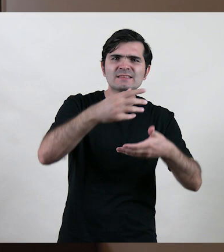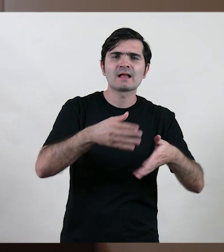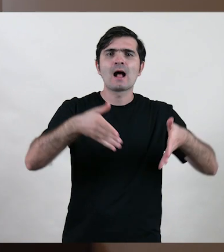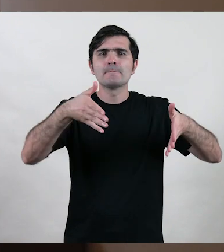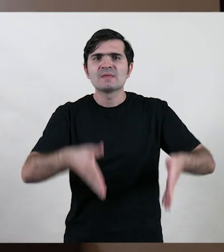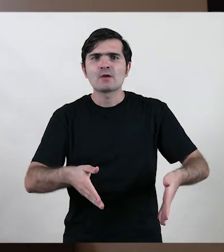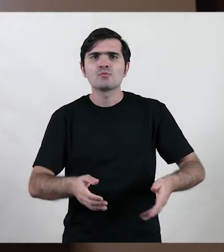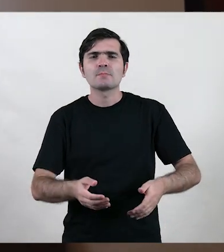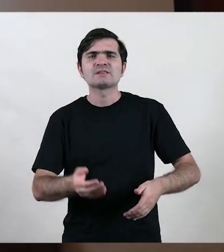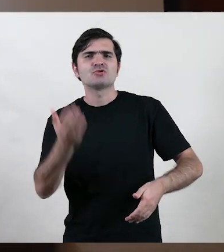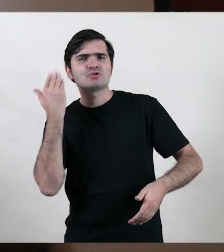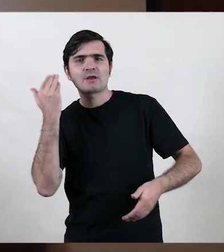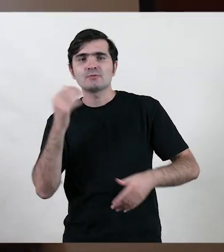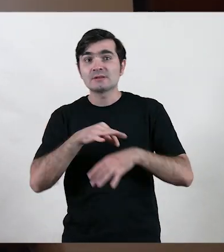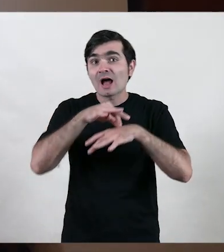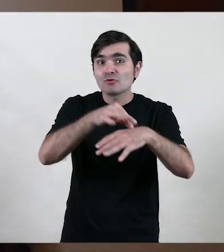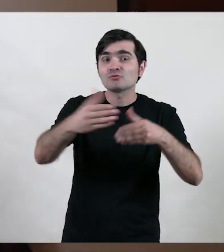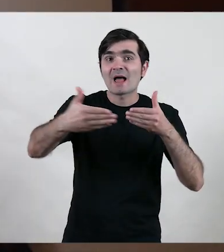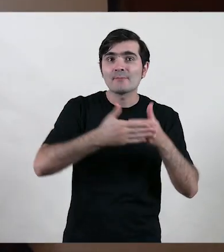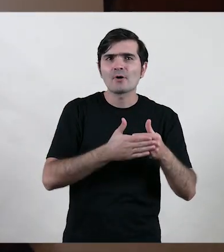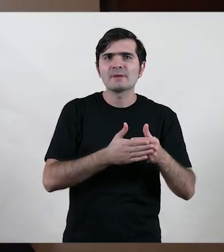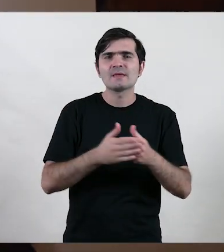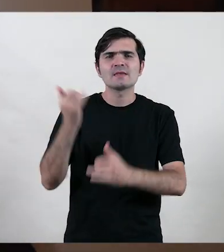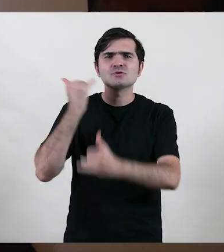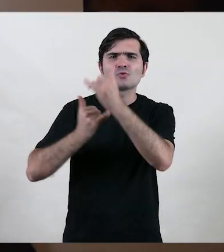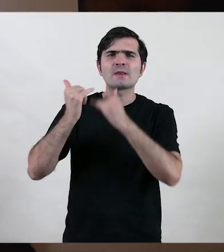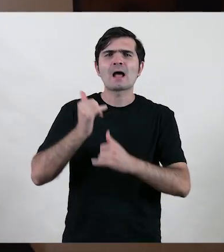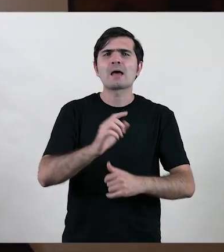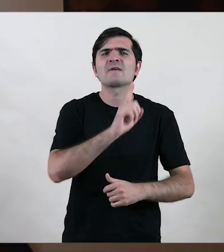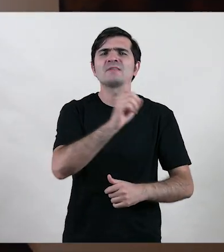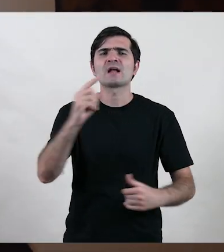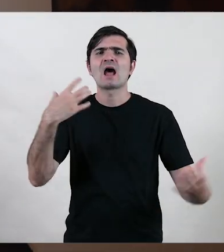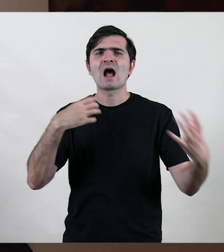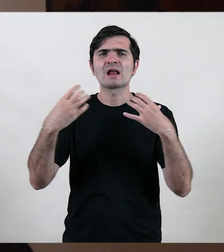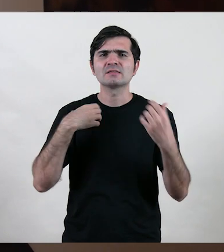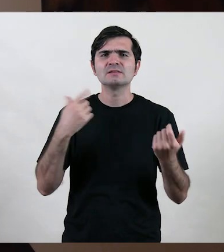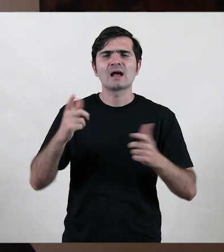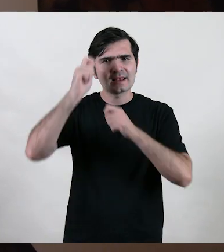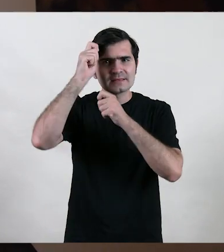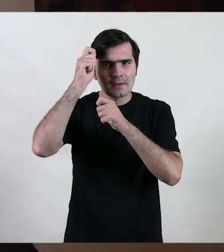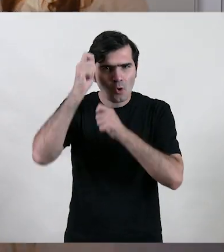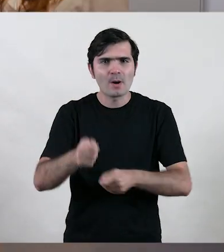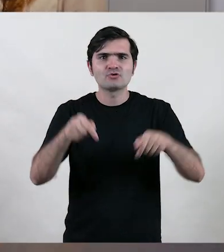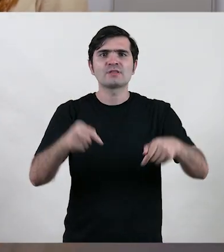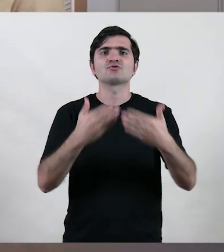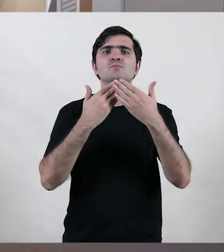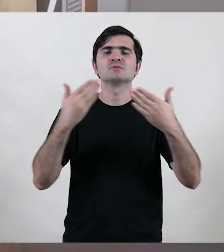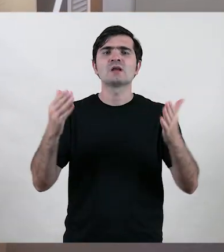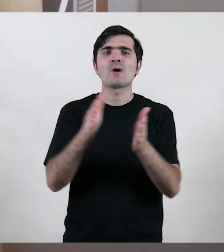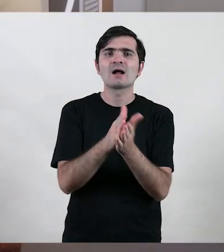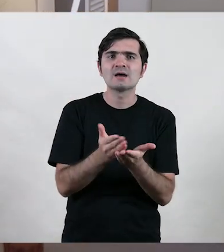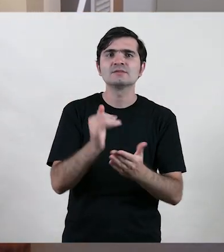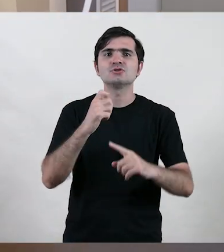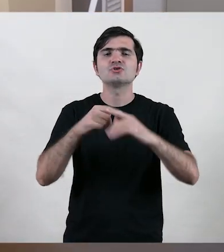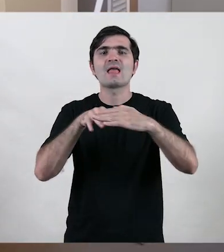past with the present and bring you closer to the biographies of each artist honored by the Romanian Book and Exile Museum.